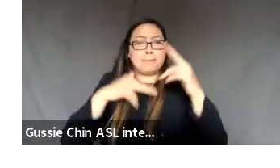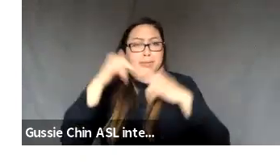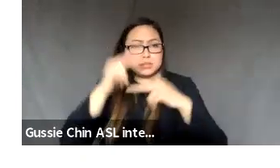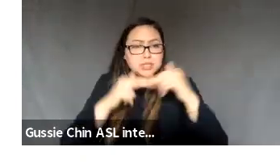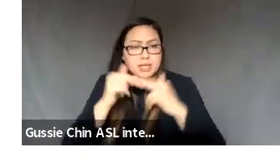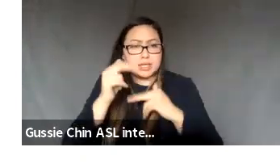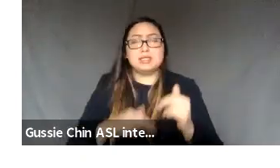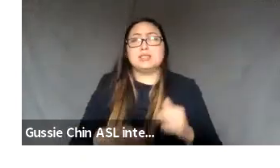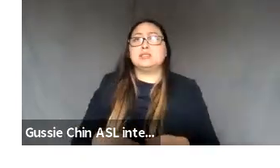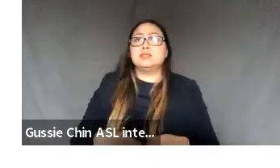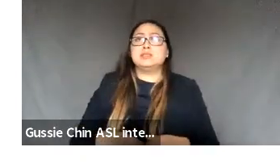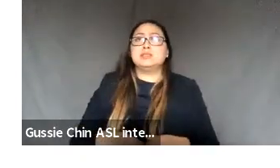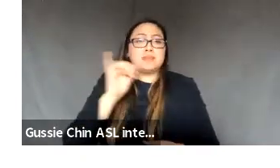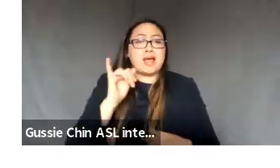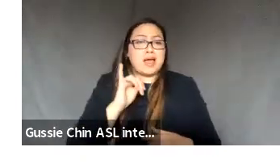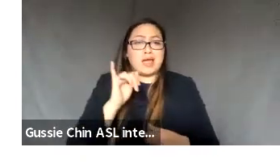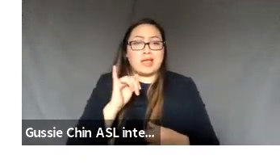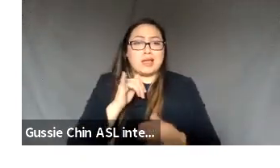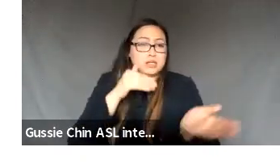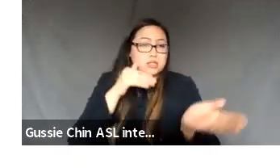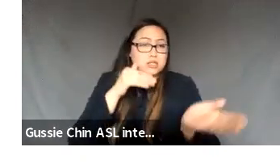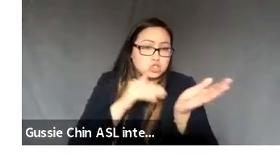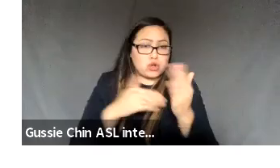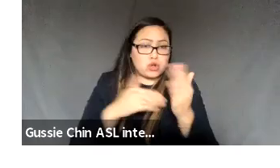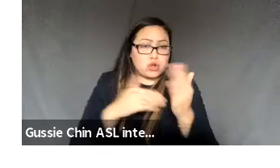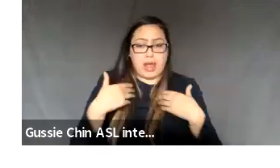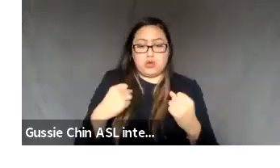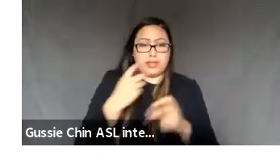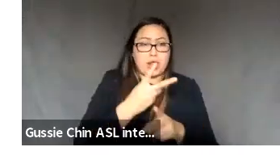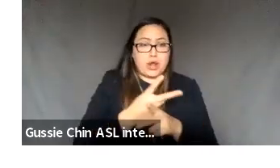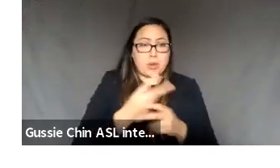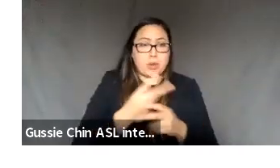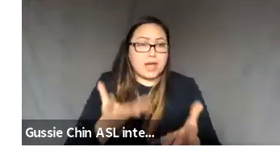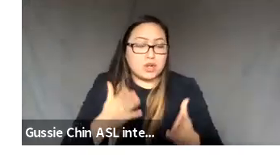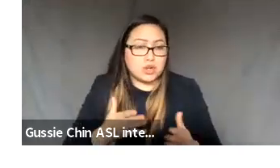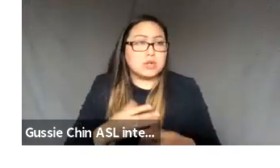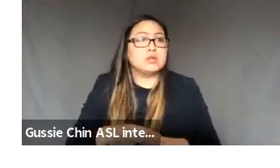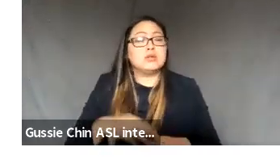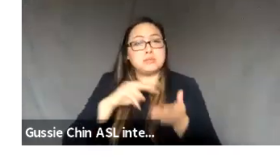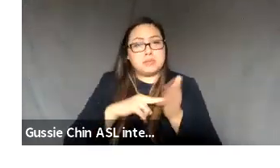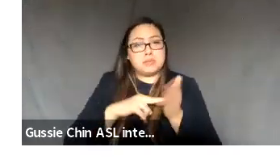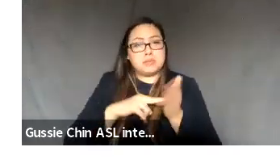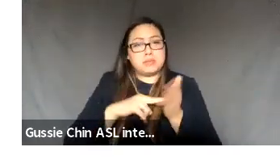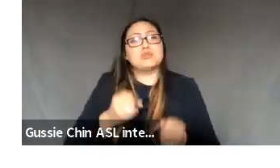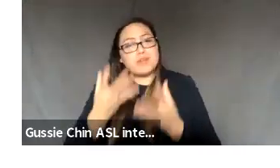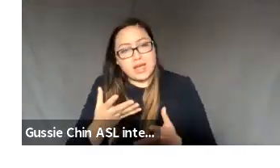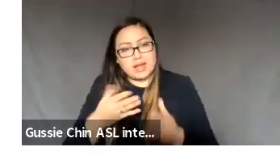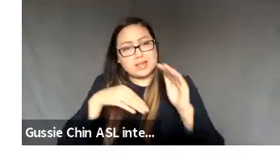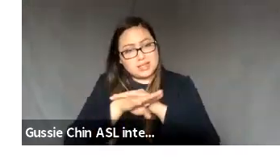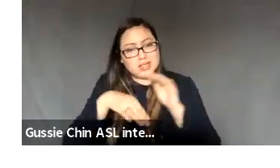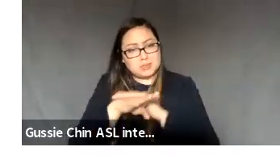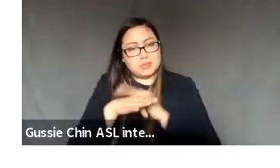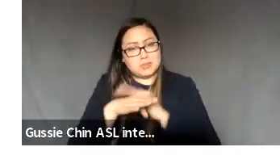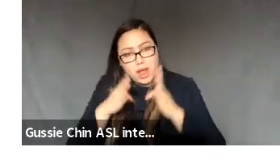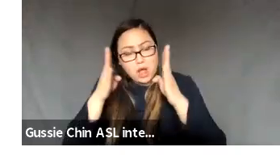offices of, let's say, a healthcare provider, it will require an accessible route between levels. And then for all practical